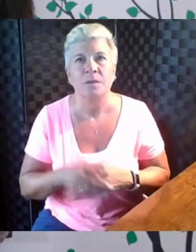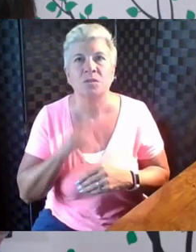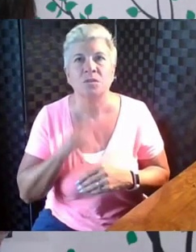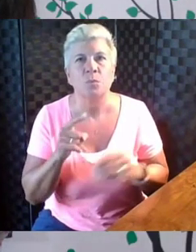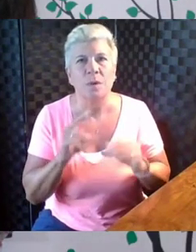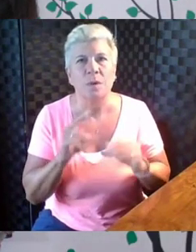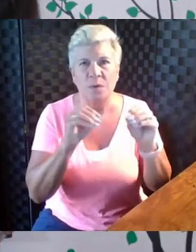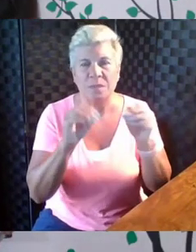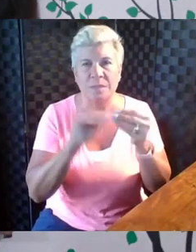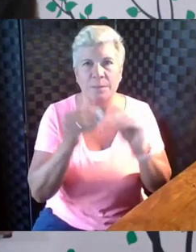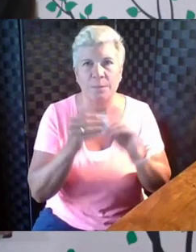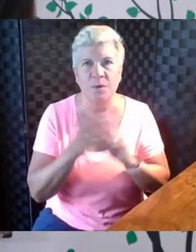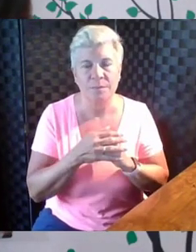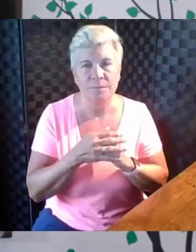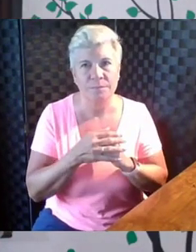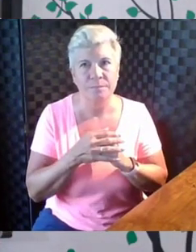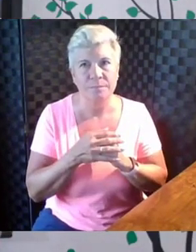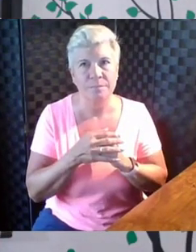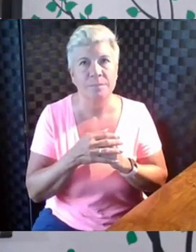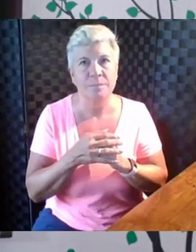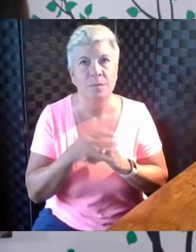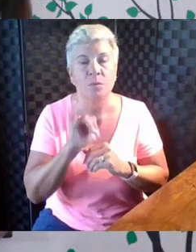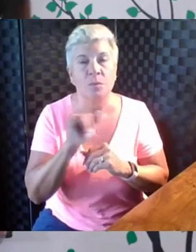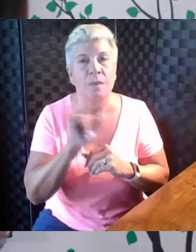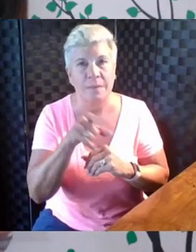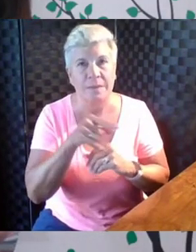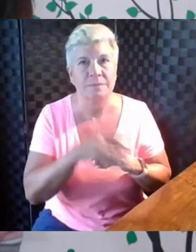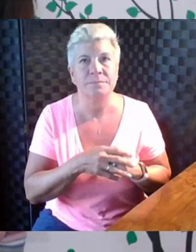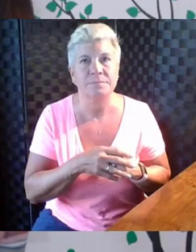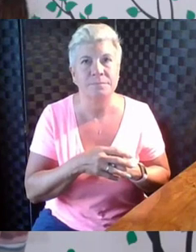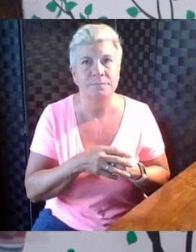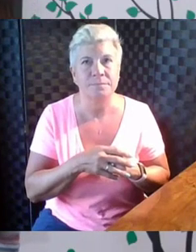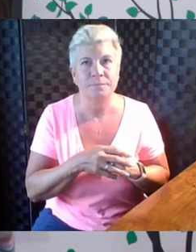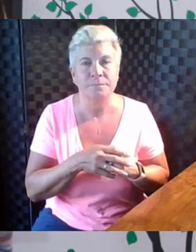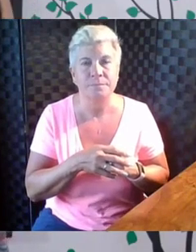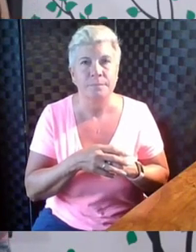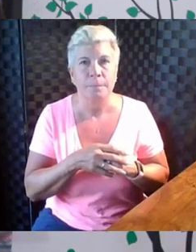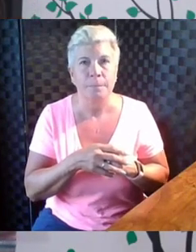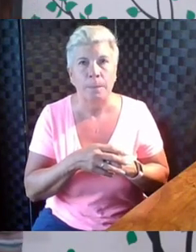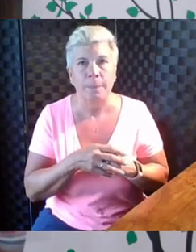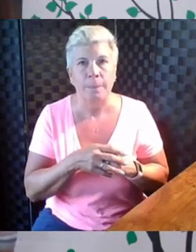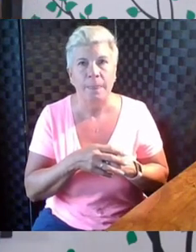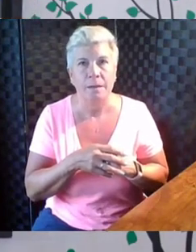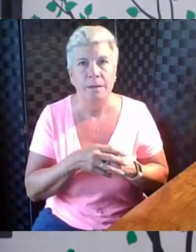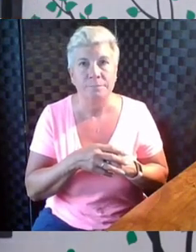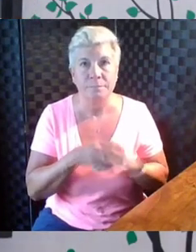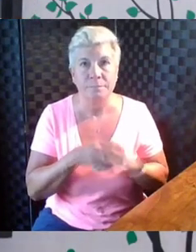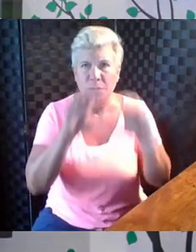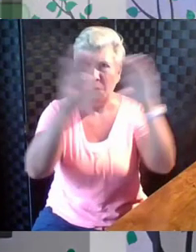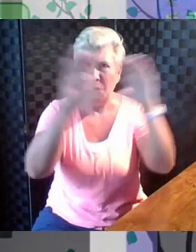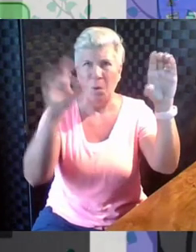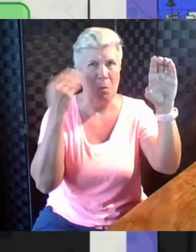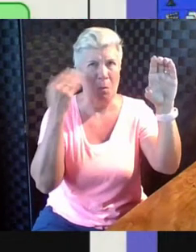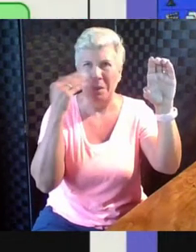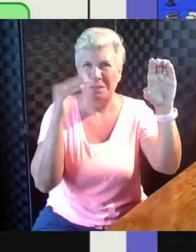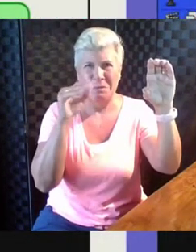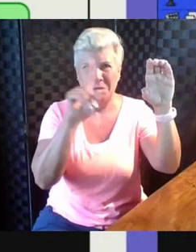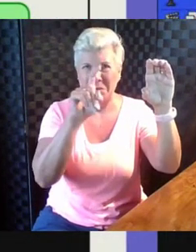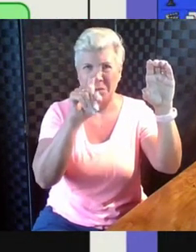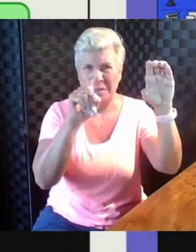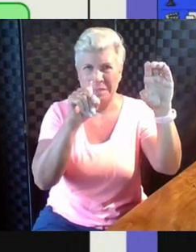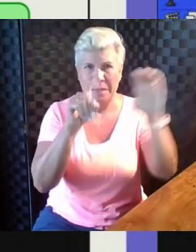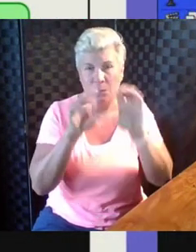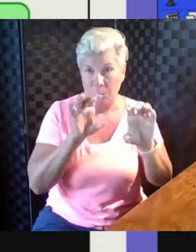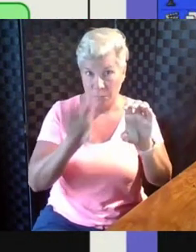some numbers, this is kind of what that would look like. Over here, just like last time, we had our